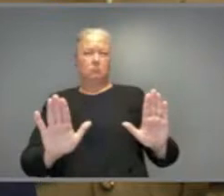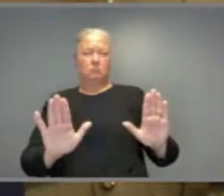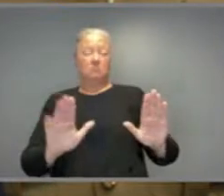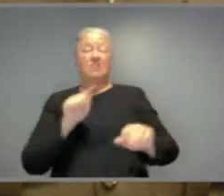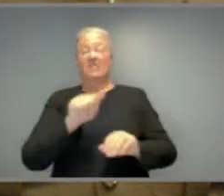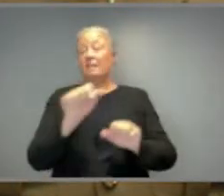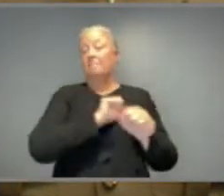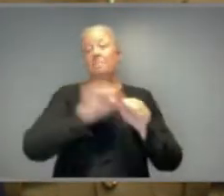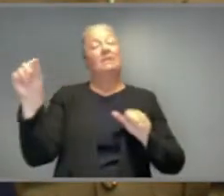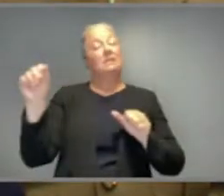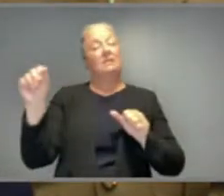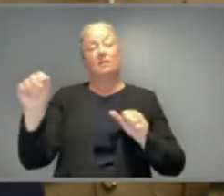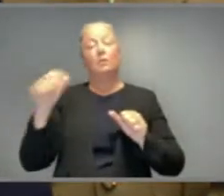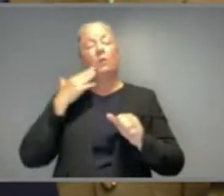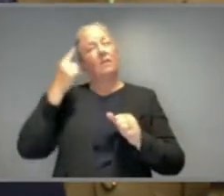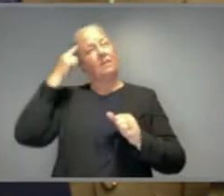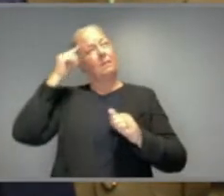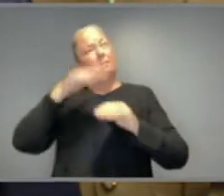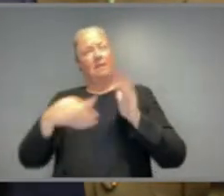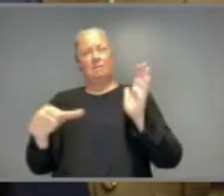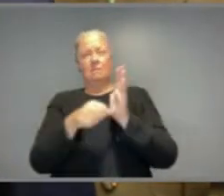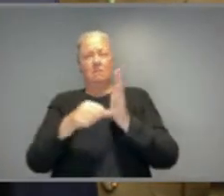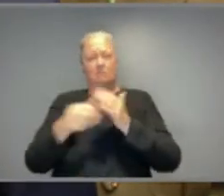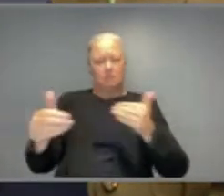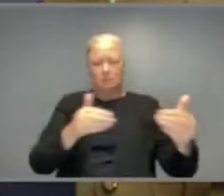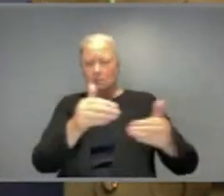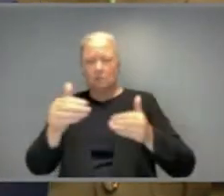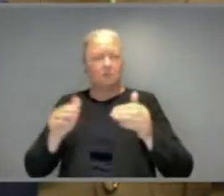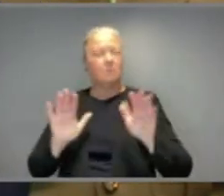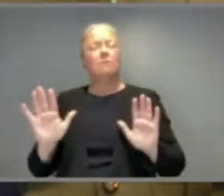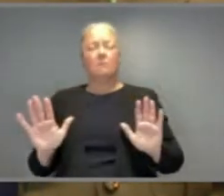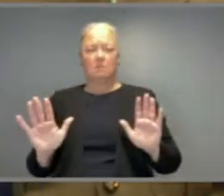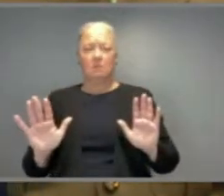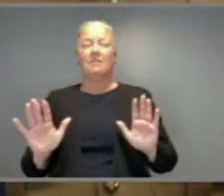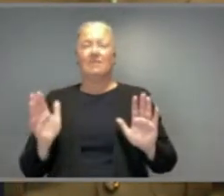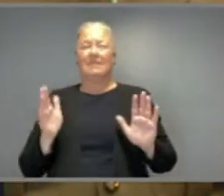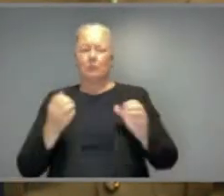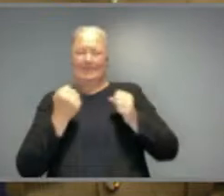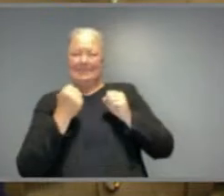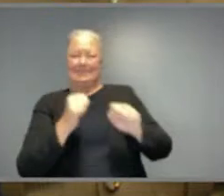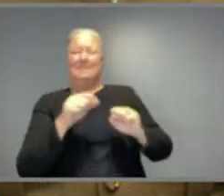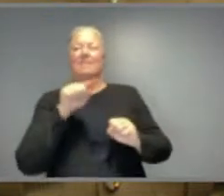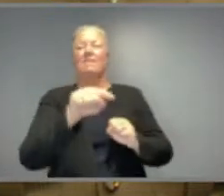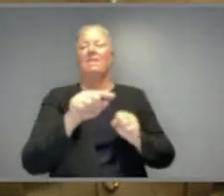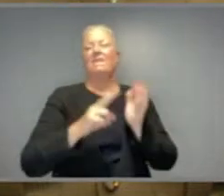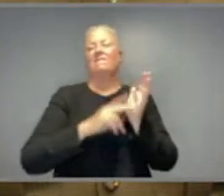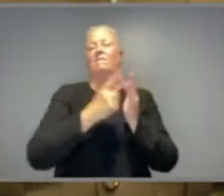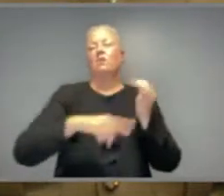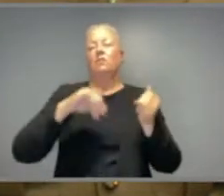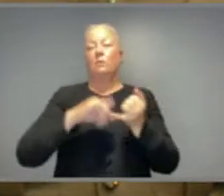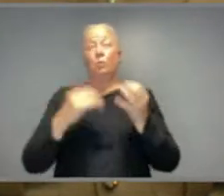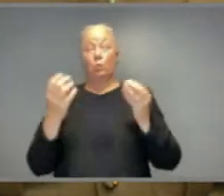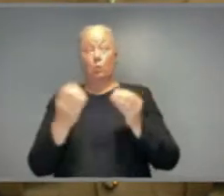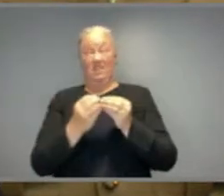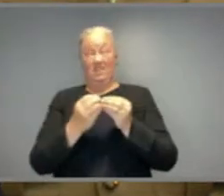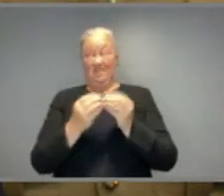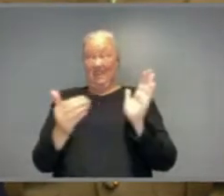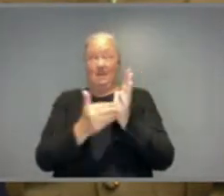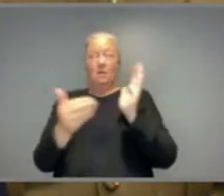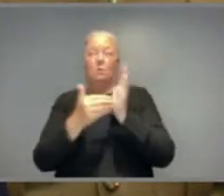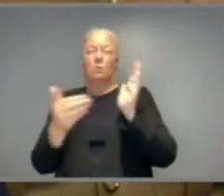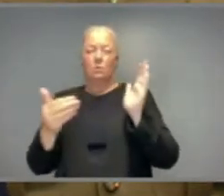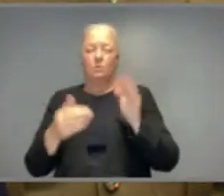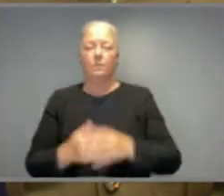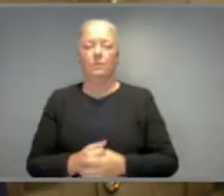to handle the virus, particularly at the current time. And